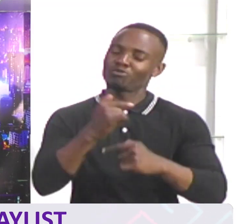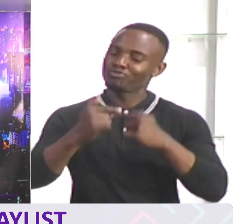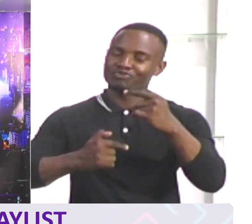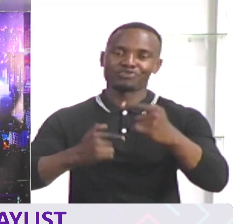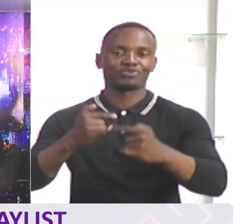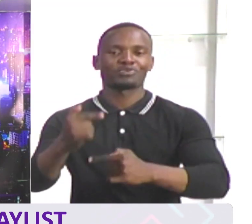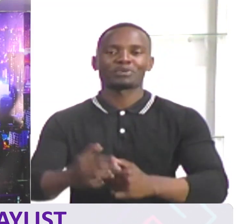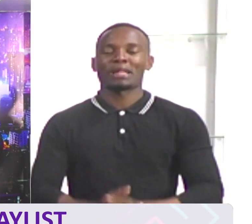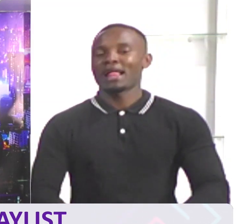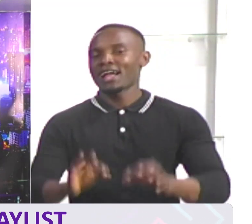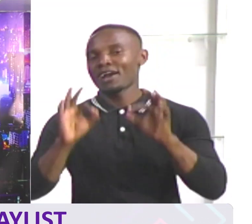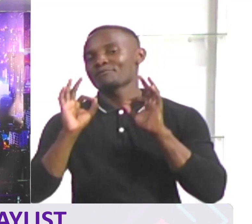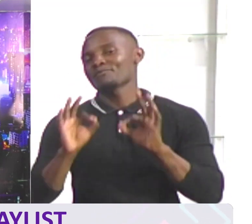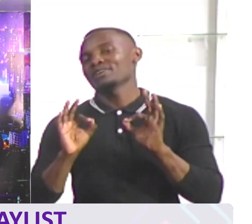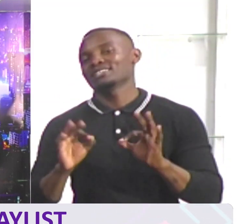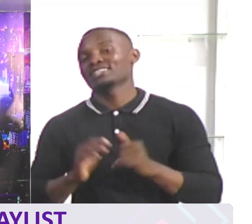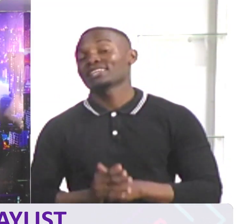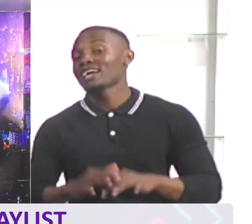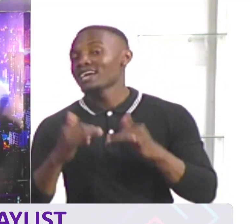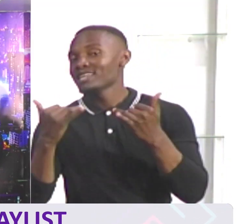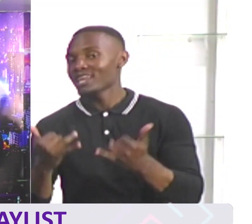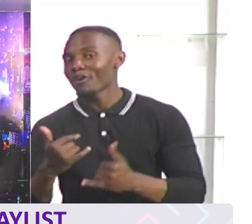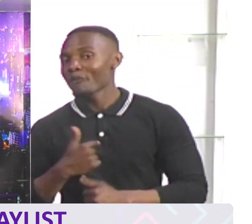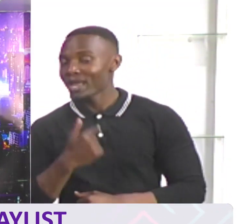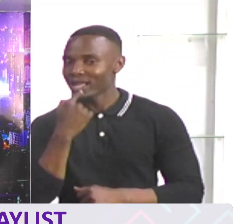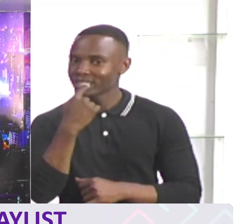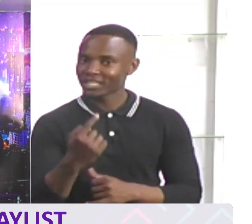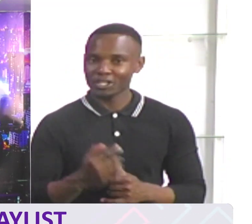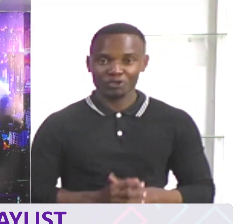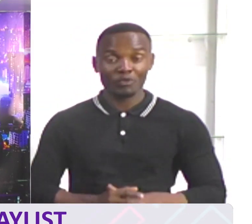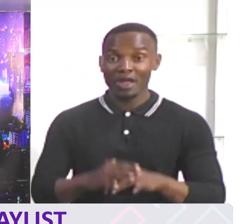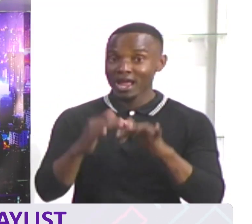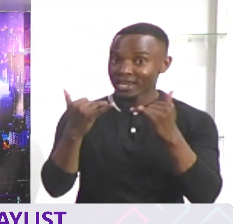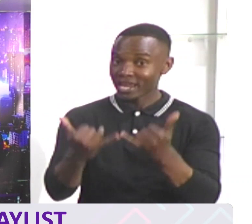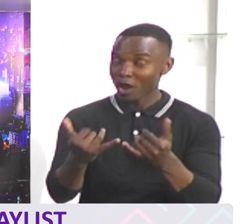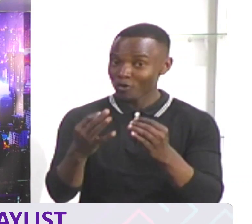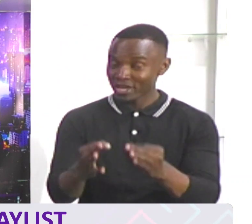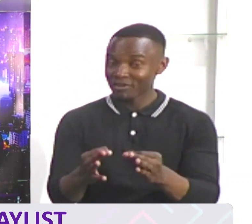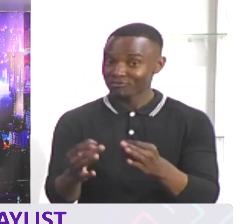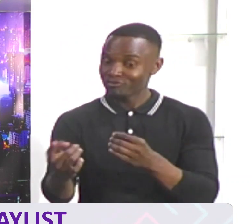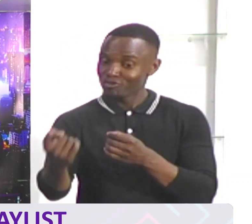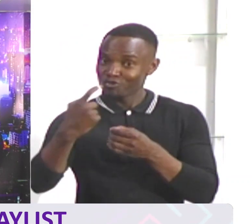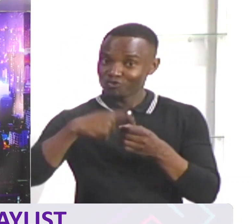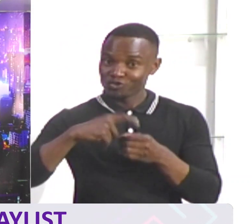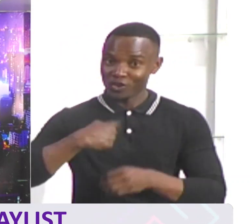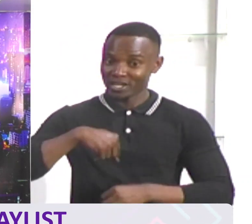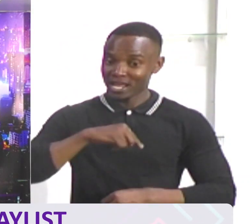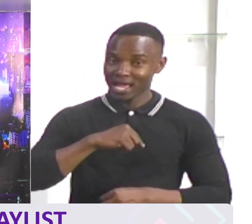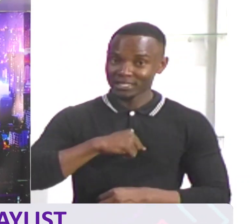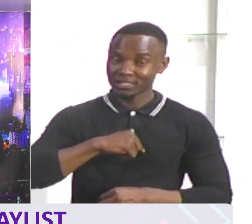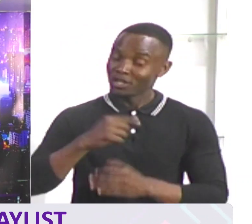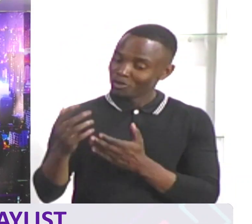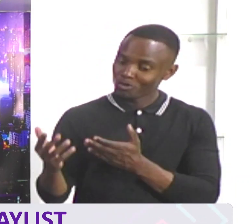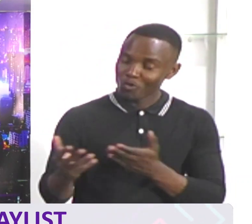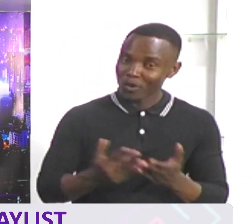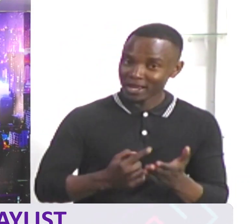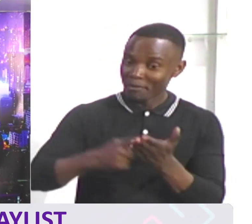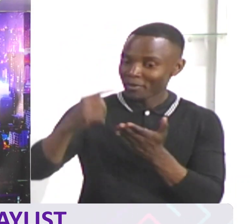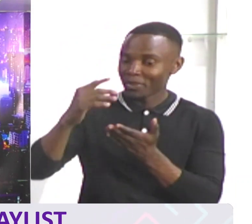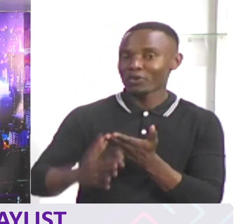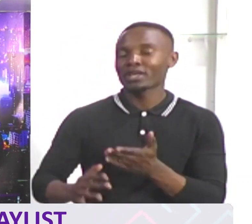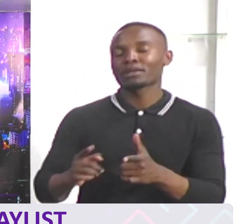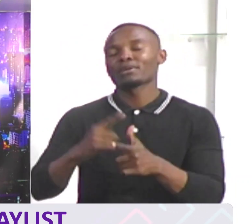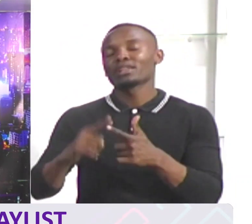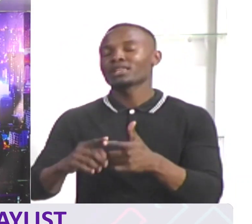What a way to start off the year in style. And let me tell you something. If you have made time tonight to party with us, to usher the weekend with us,